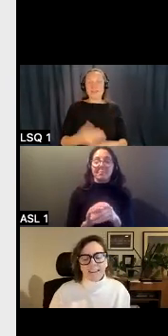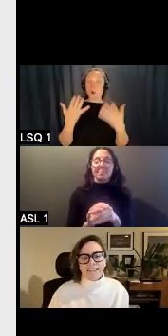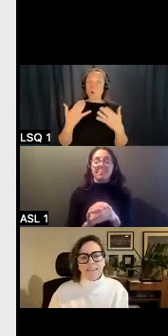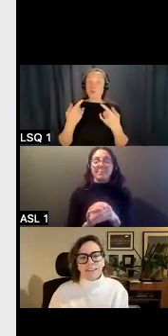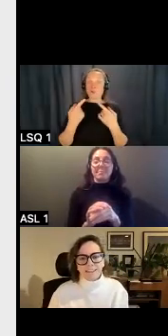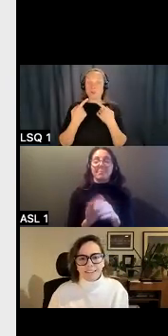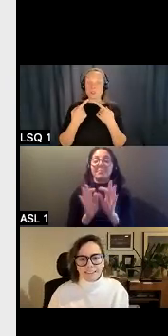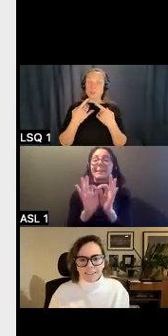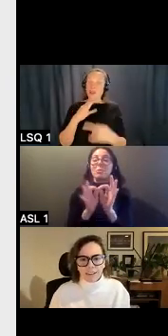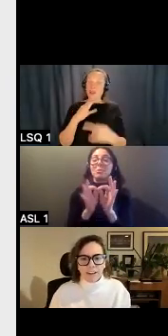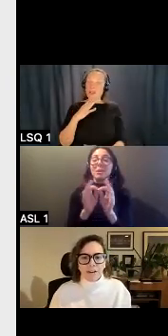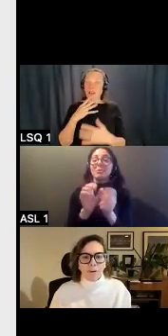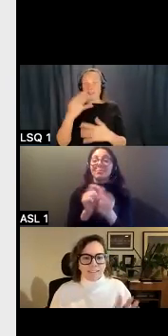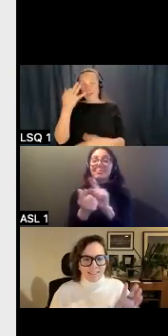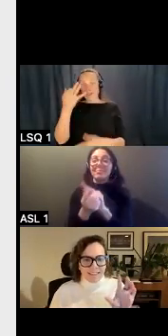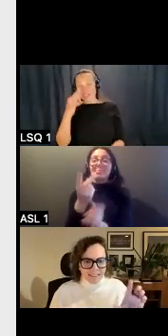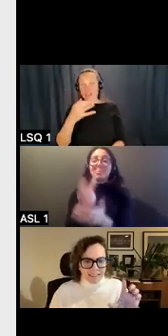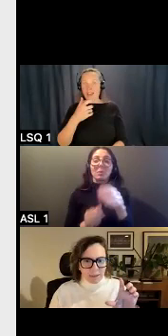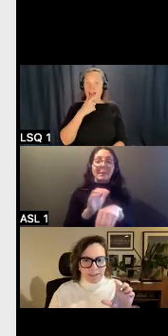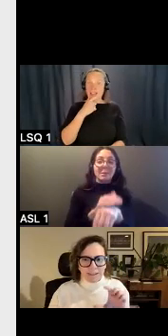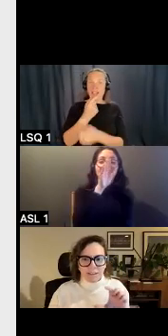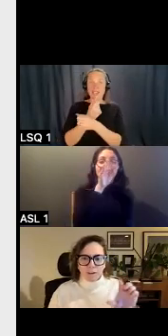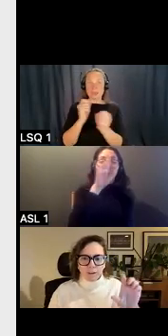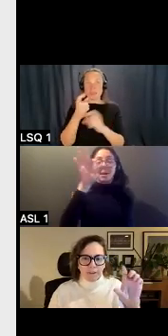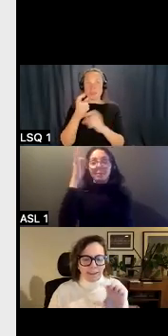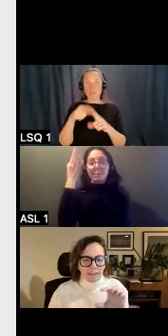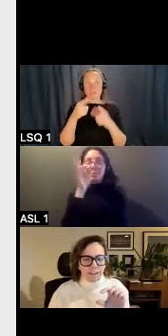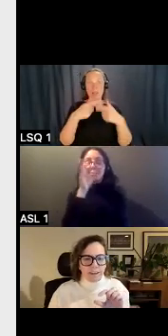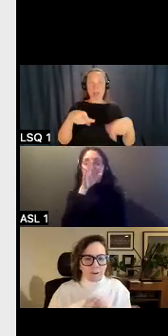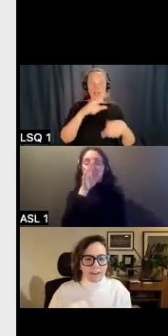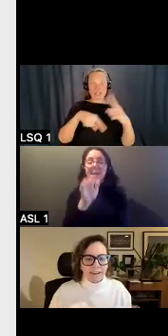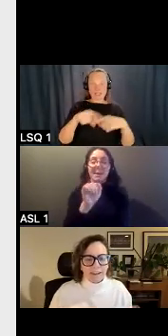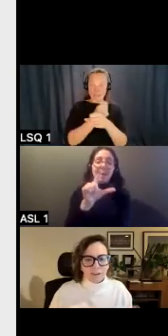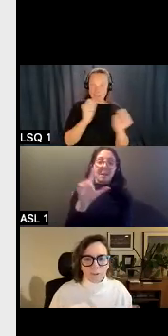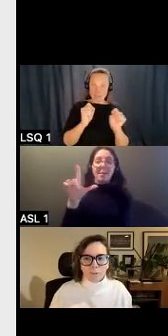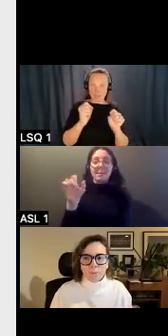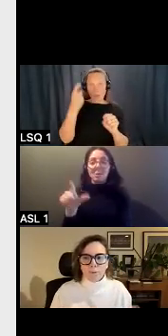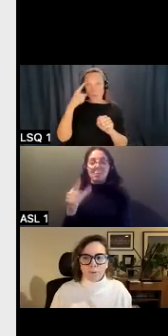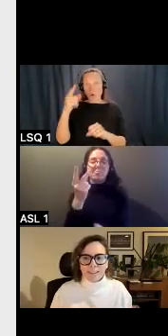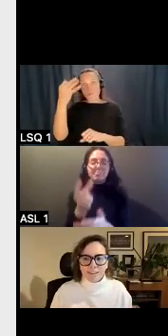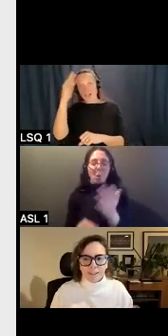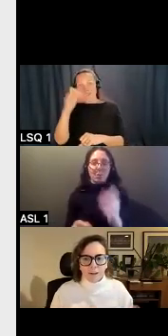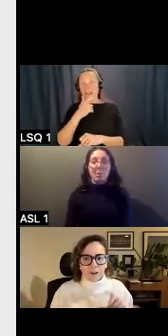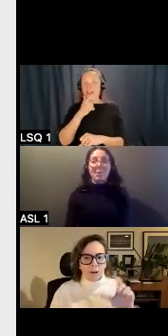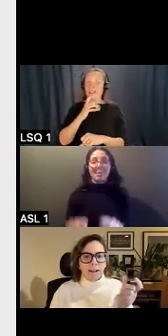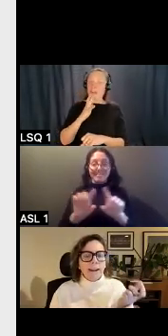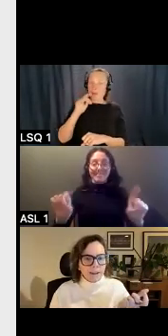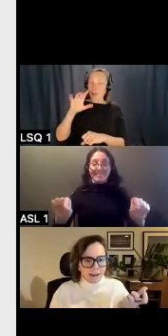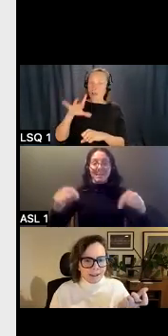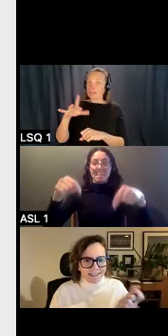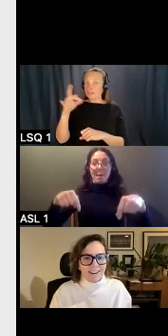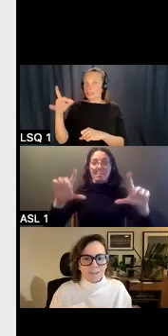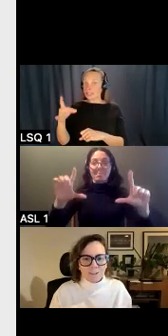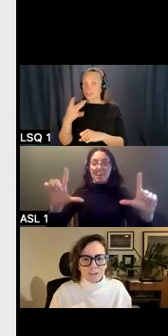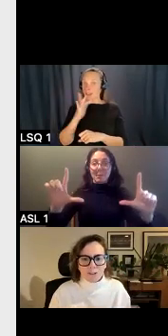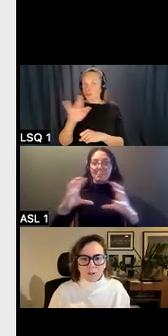interpretation, available English and French and sign language, ASL, LSQ. You just have to navigate to the bottom of your screen, the little globe,